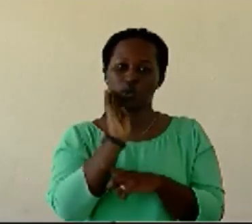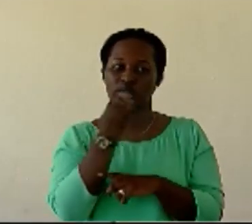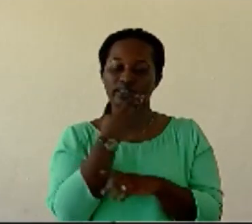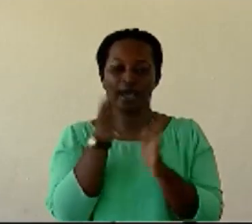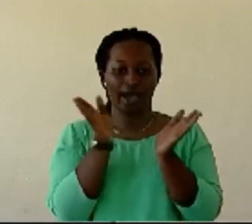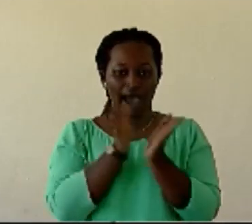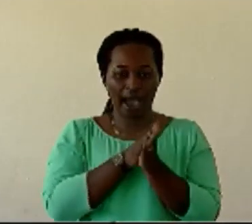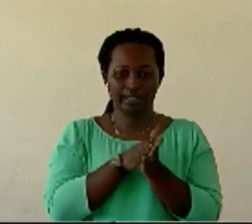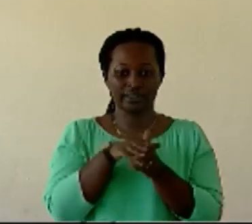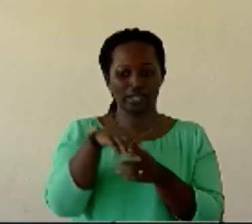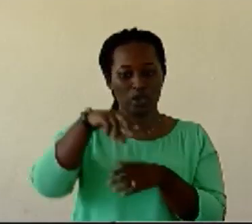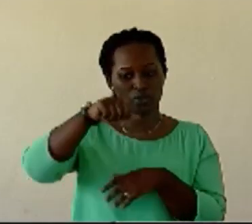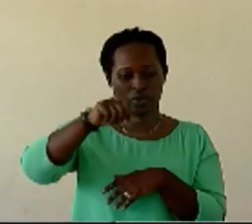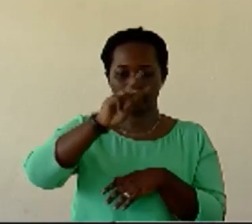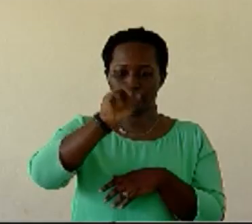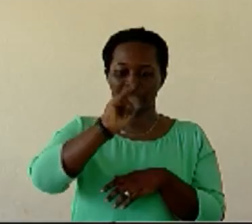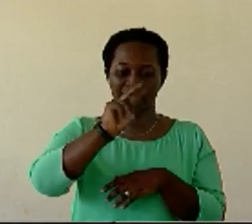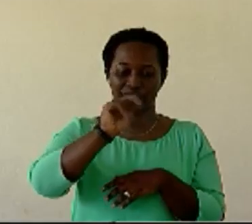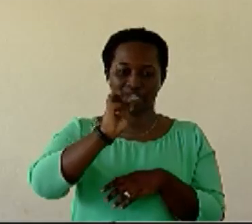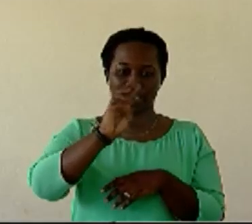mineral salts from the soil